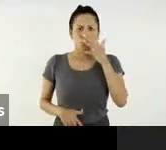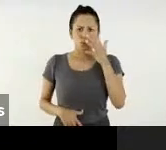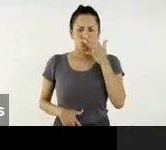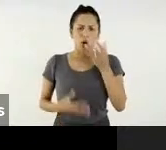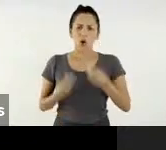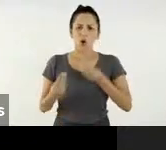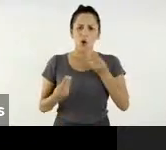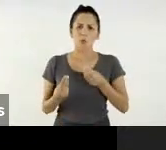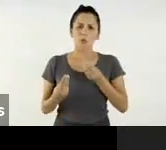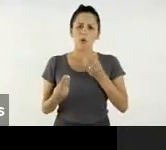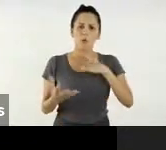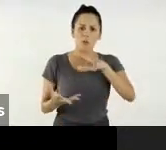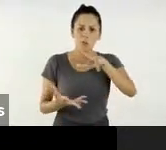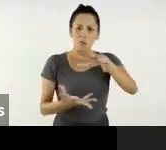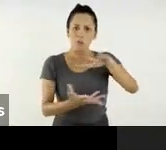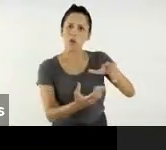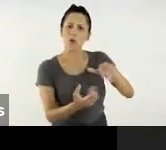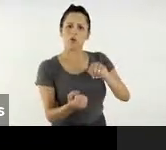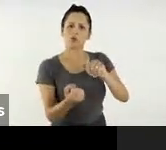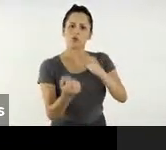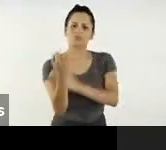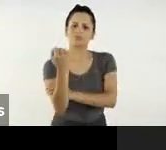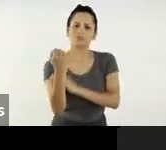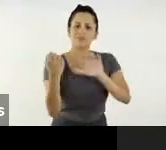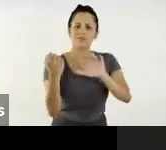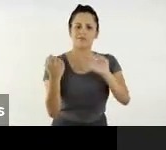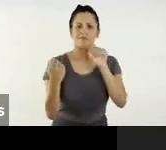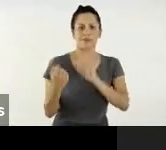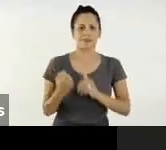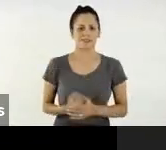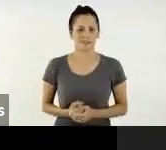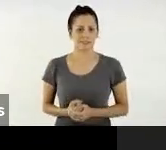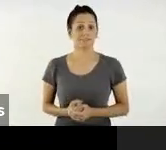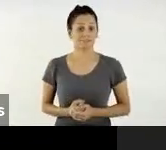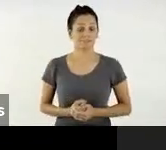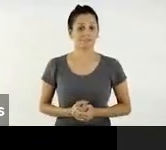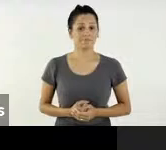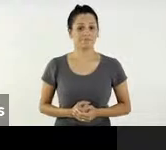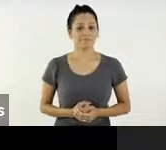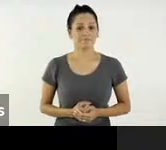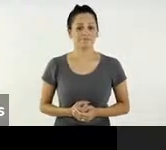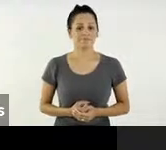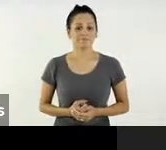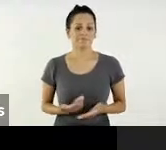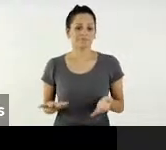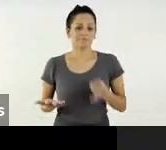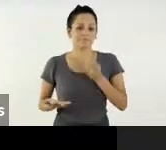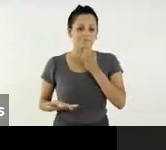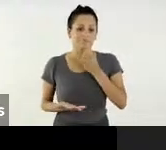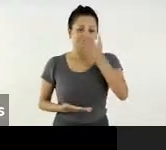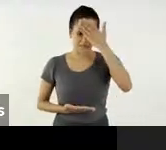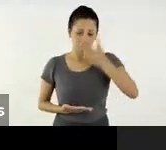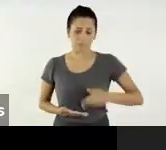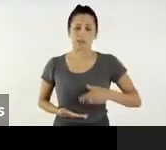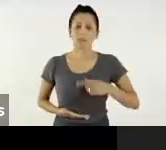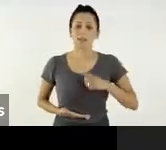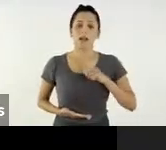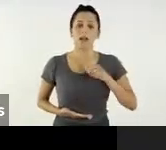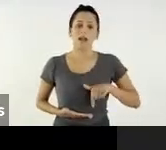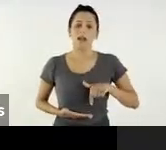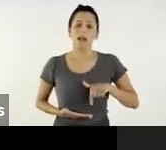Where to begin? When I teach feminism as an ideological structure and as a political movement to art